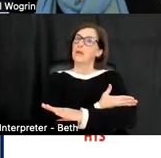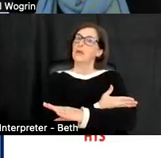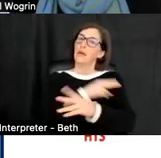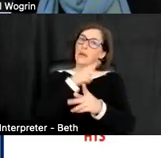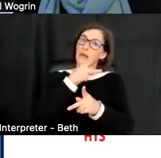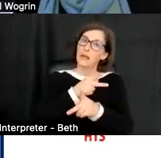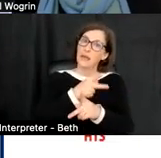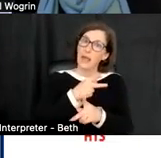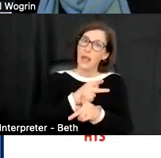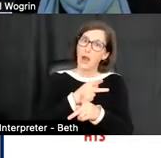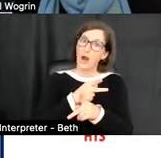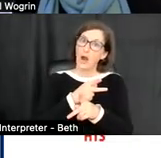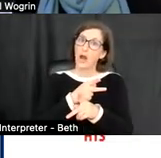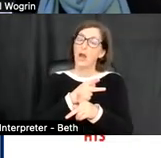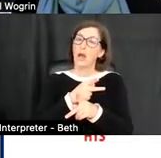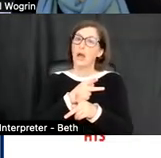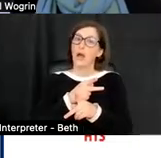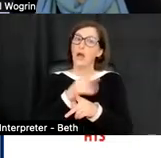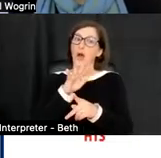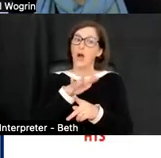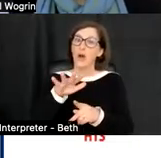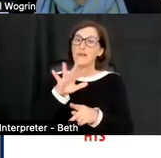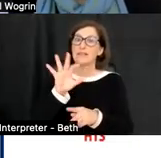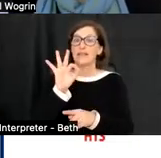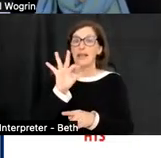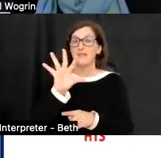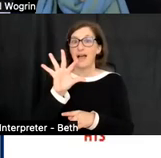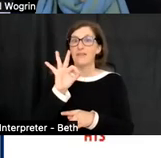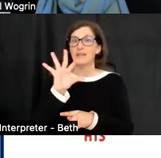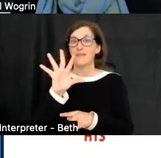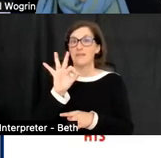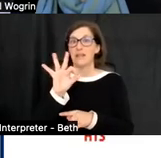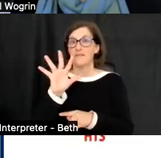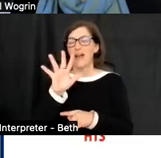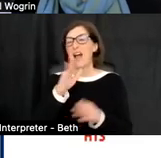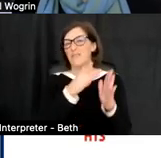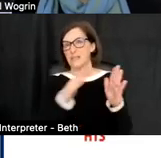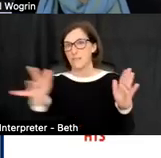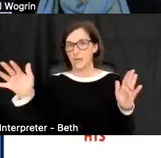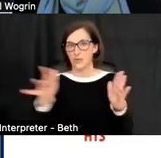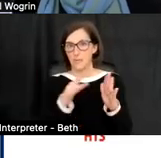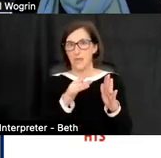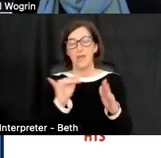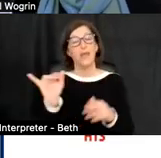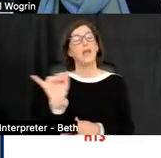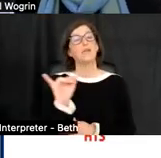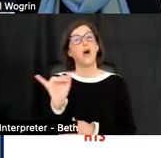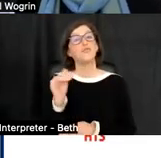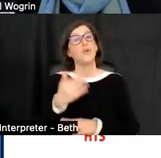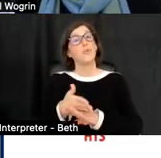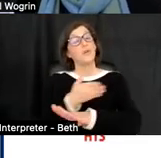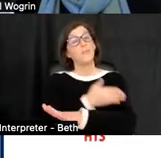care, certainly across the 95 spectrum and our cascade, and as well as